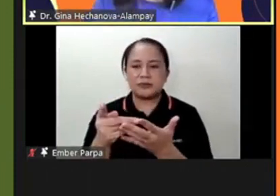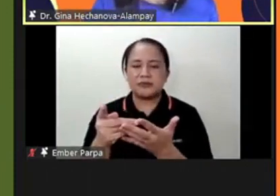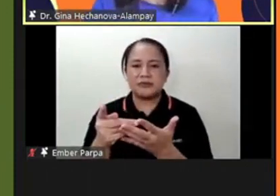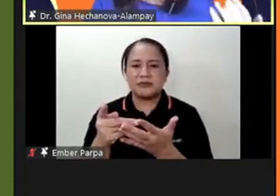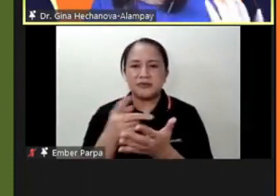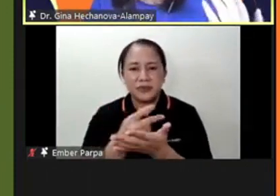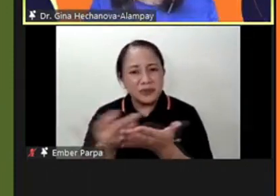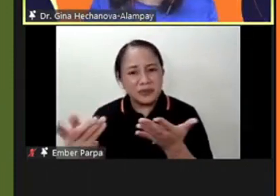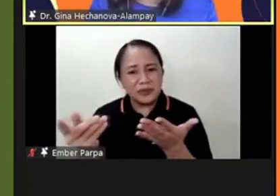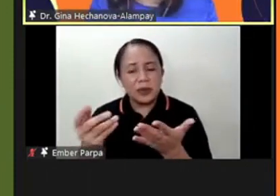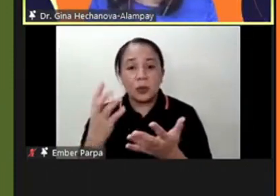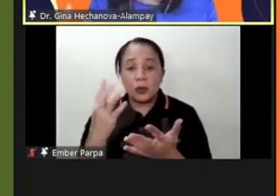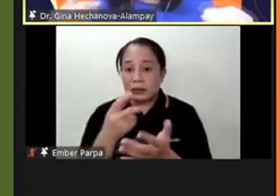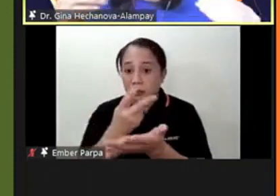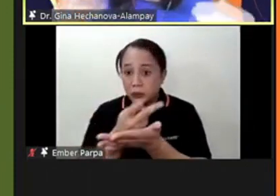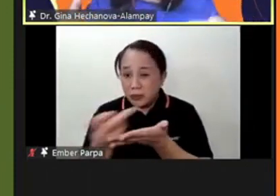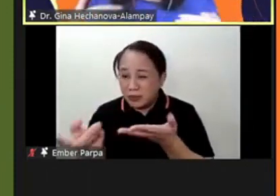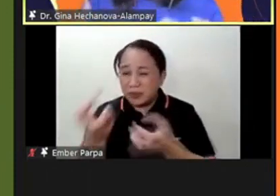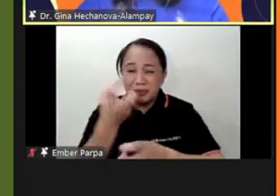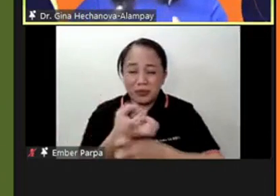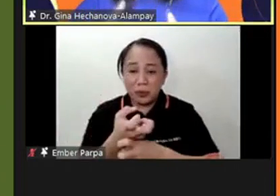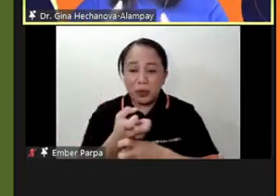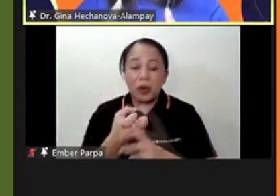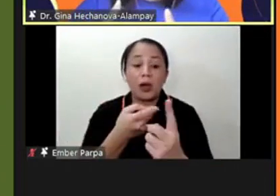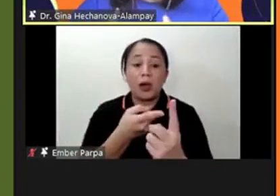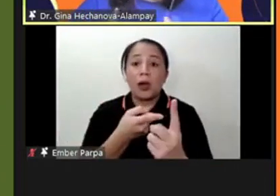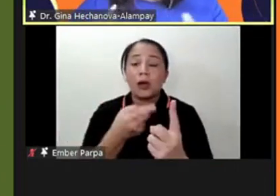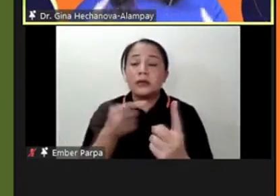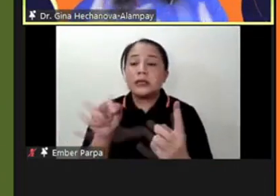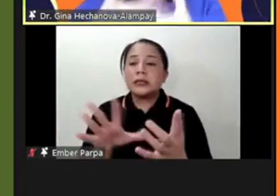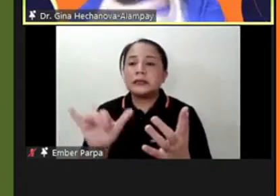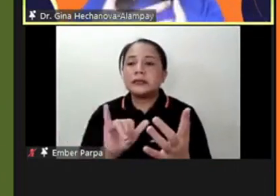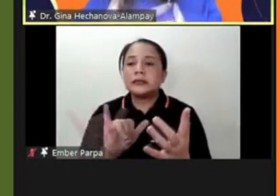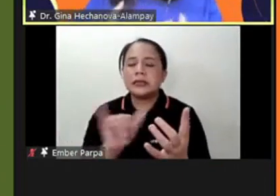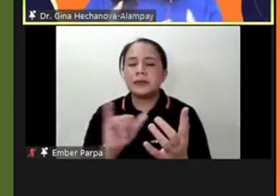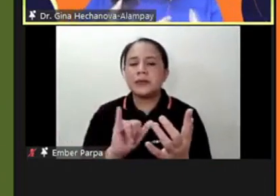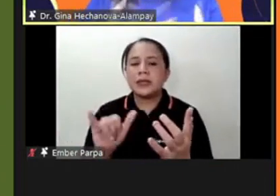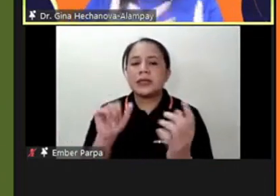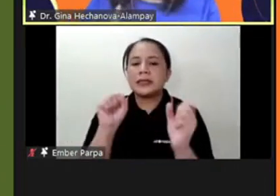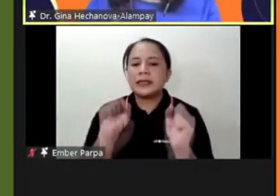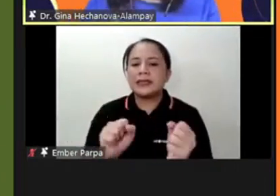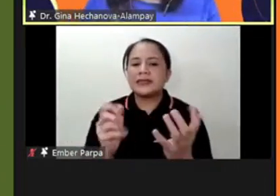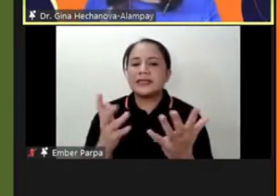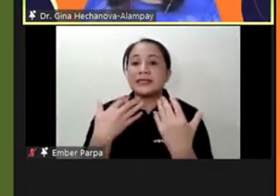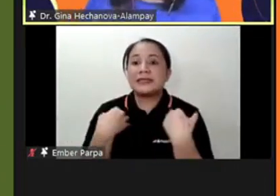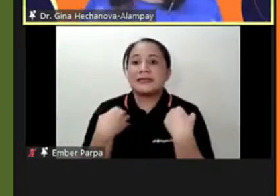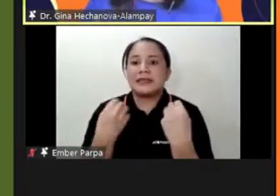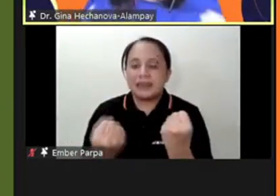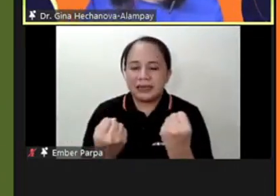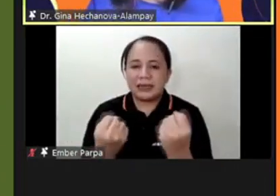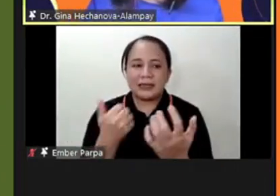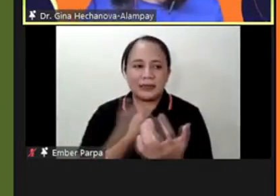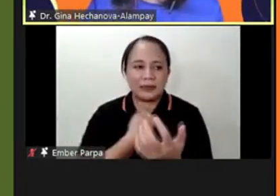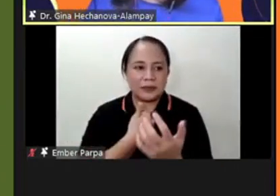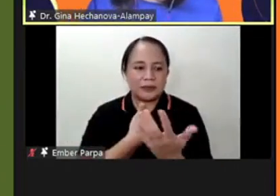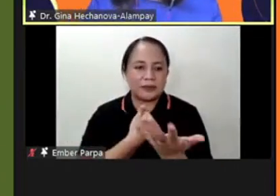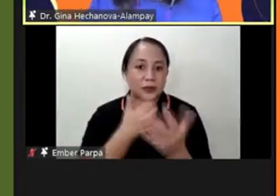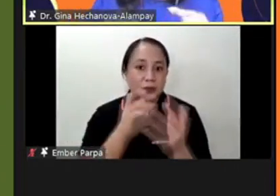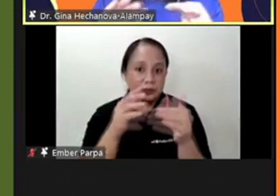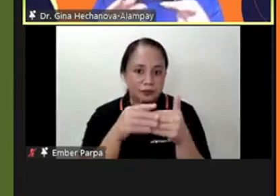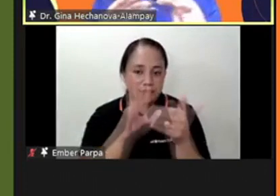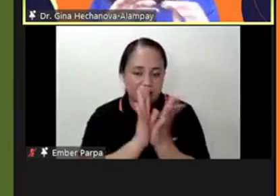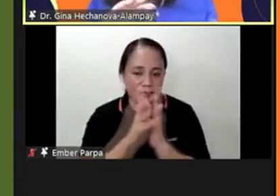it's through failure and hardship that they are also able to strengthen their sense of resilience,